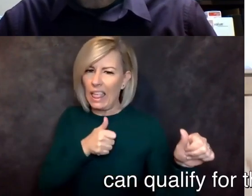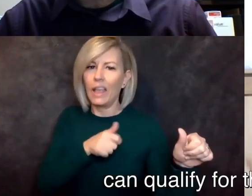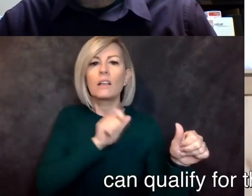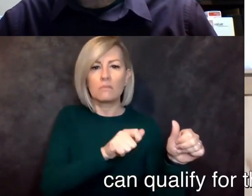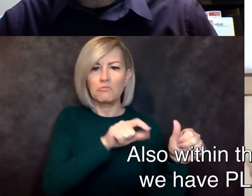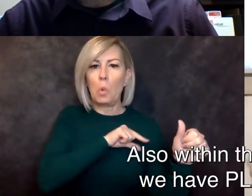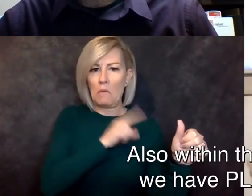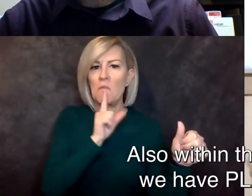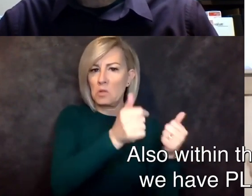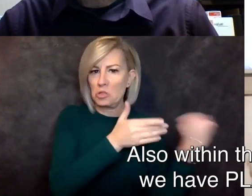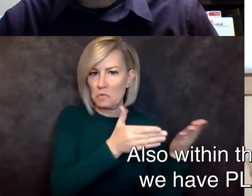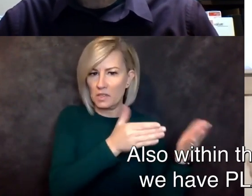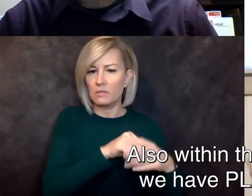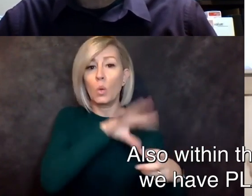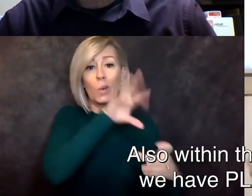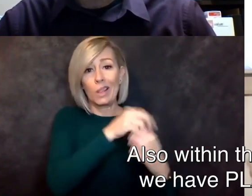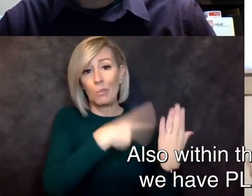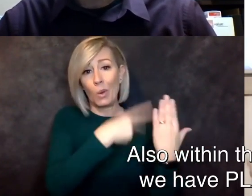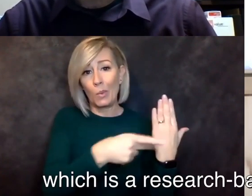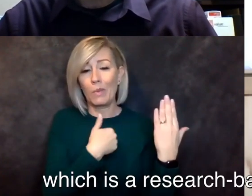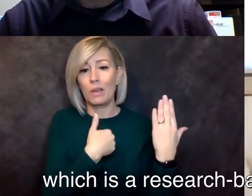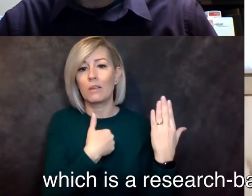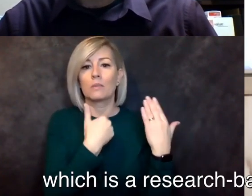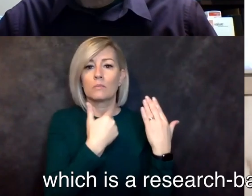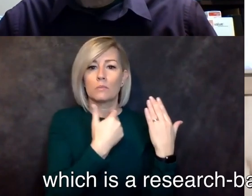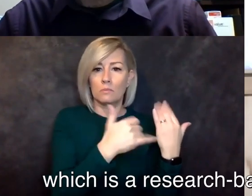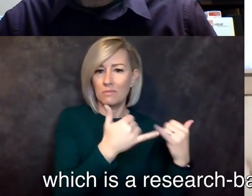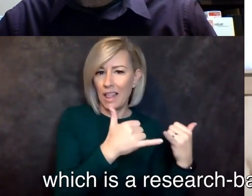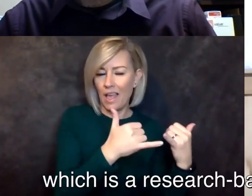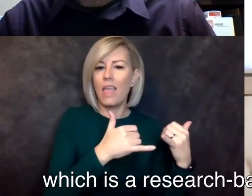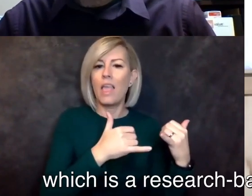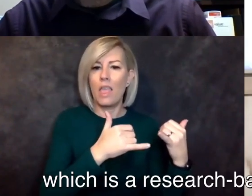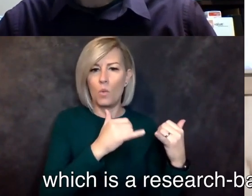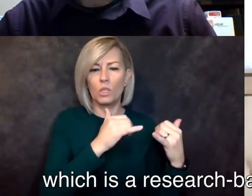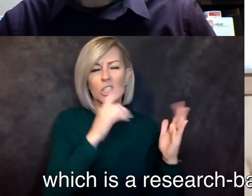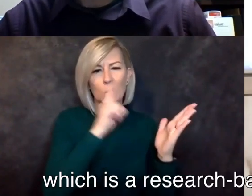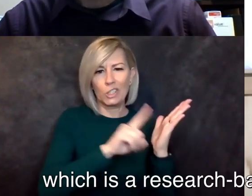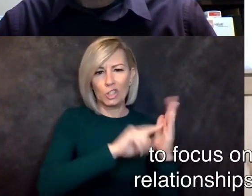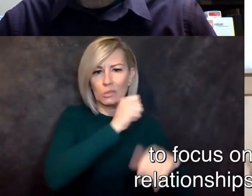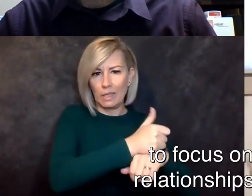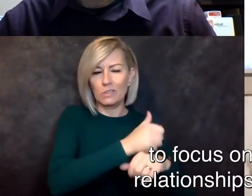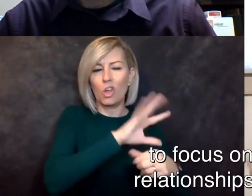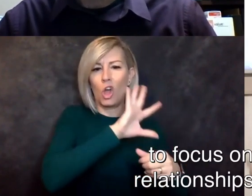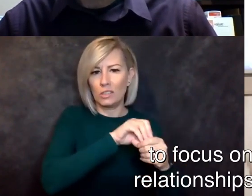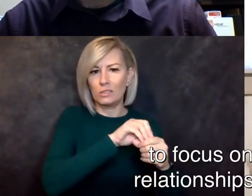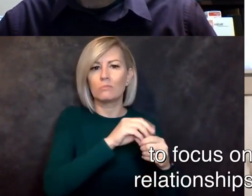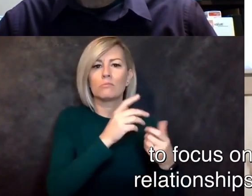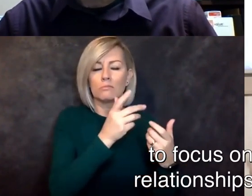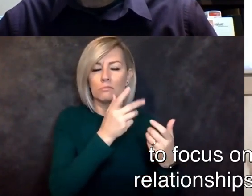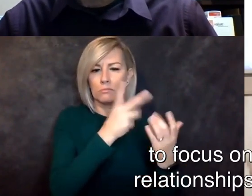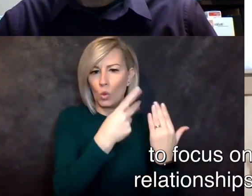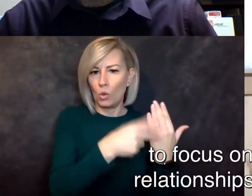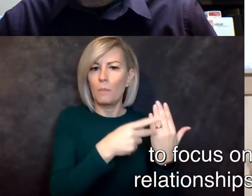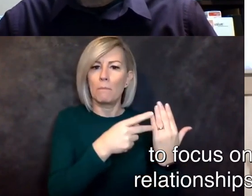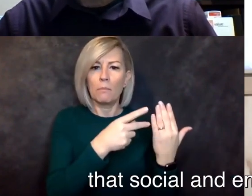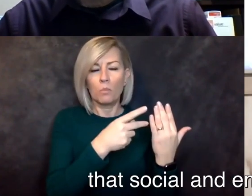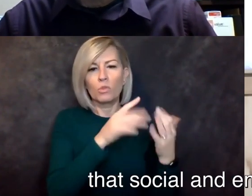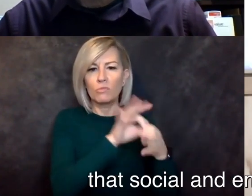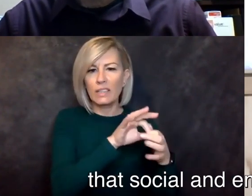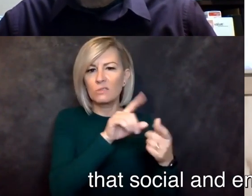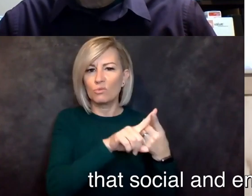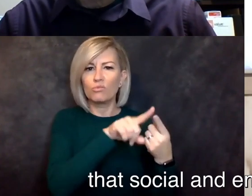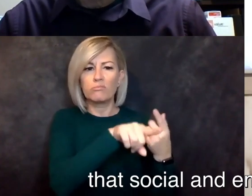services. Also, within that program, we have Playtrip Project, which is a research-based autism program that focuses on play and relationships to support